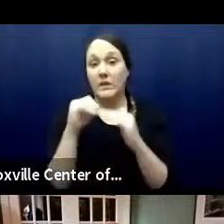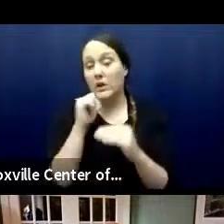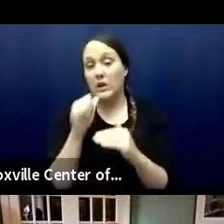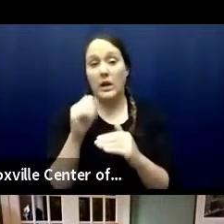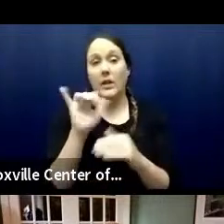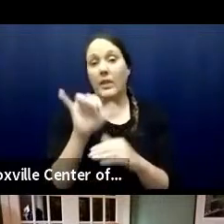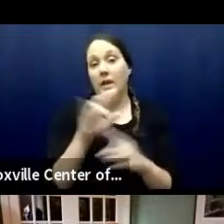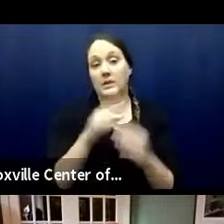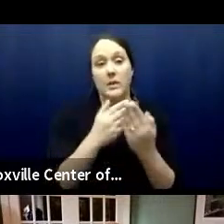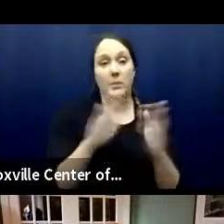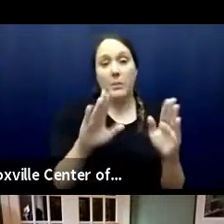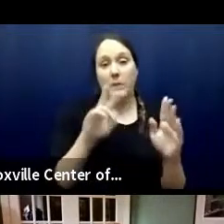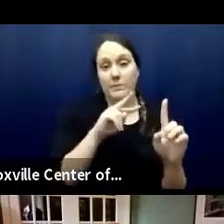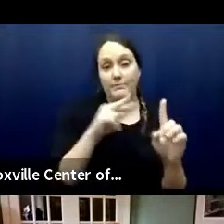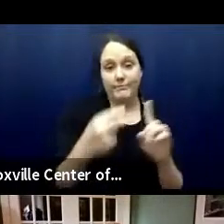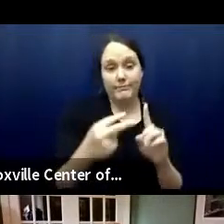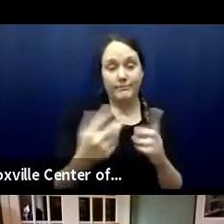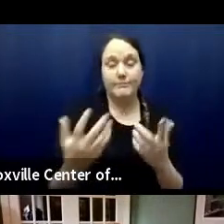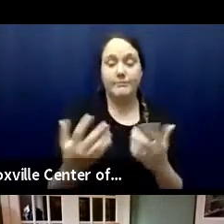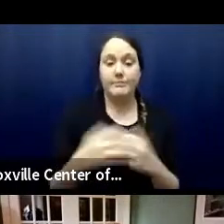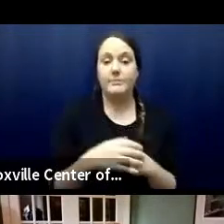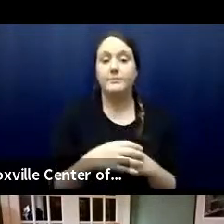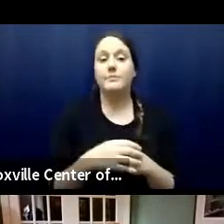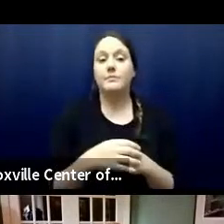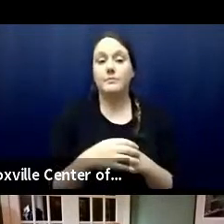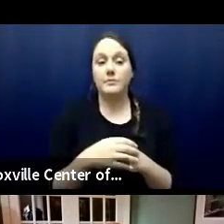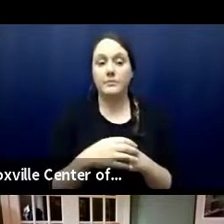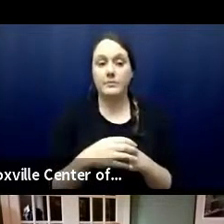public perception. And